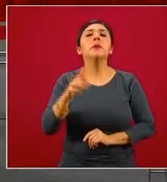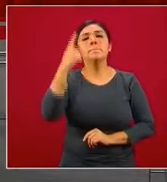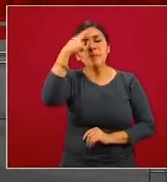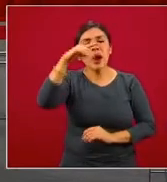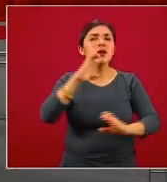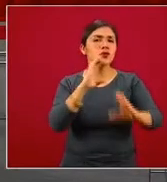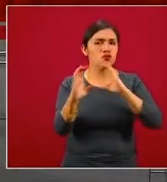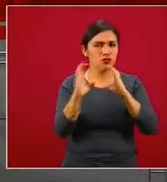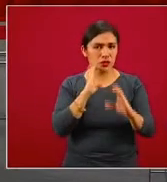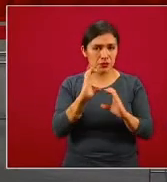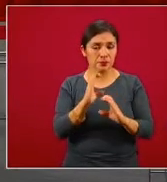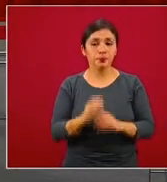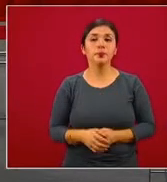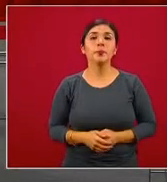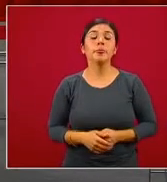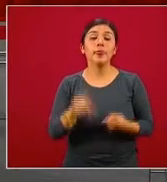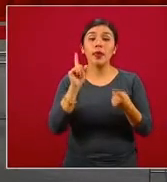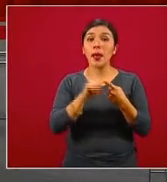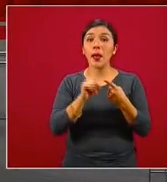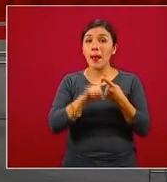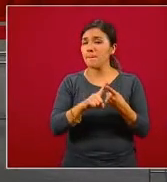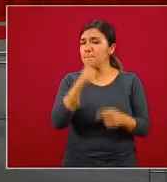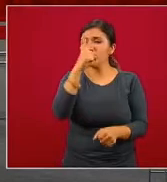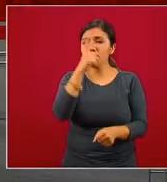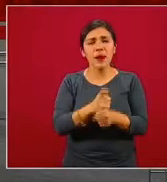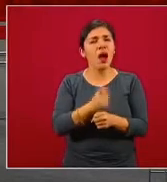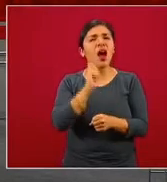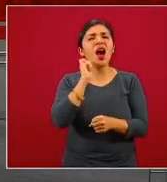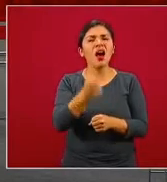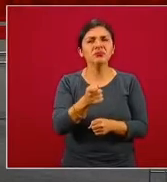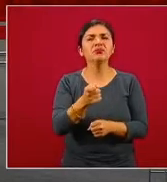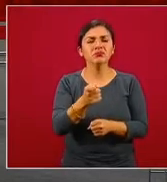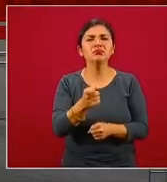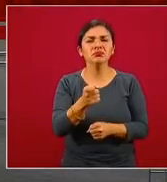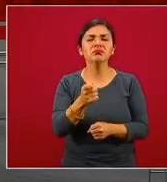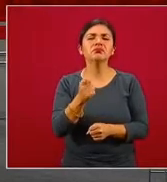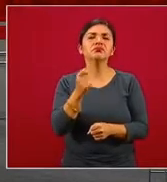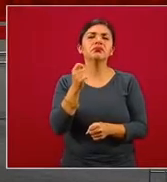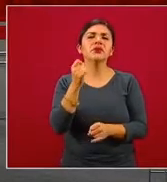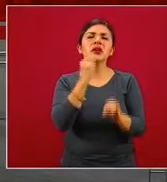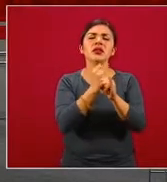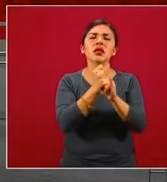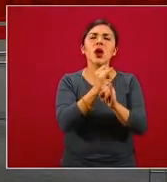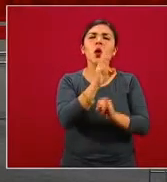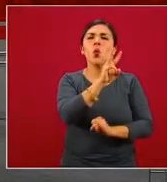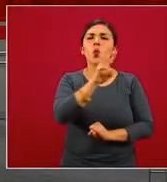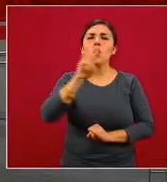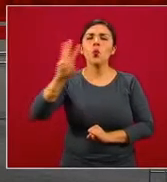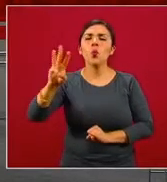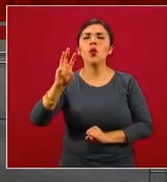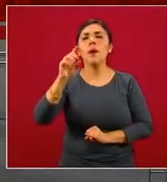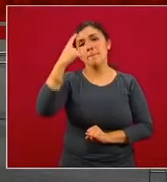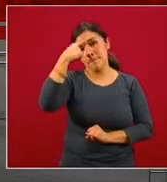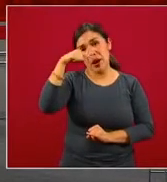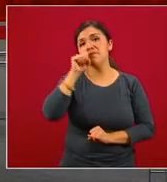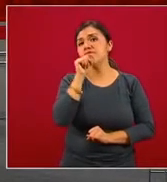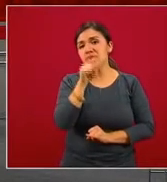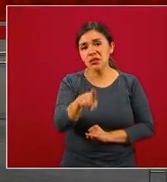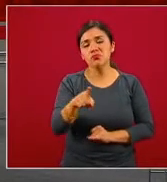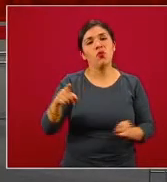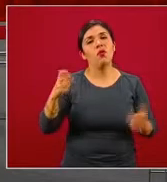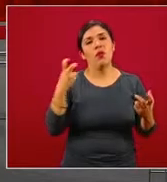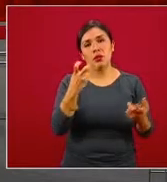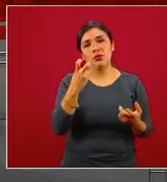these are comunicación. Uno outreach de los tools to principales que ya open the hemos communication hablado es channels. la The first one that página we have web is the creada website that específicamente we para este